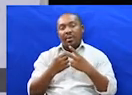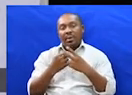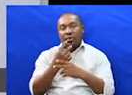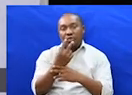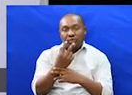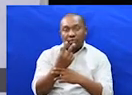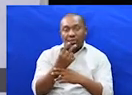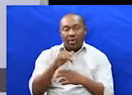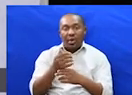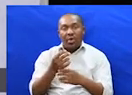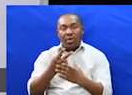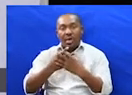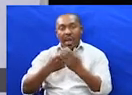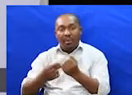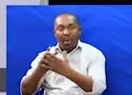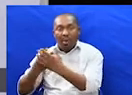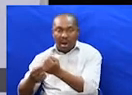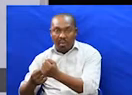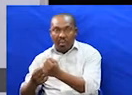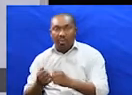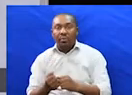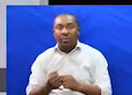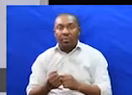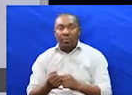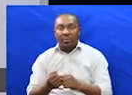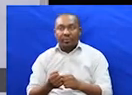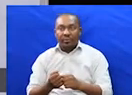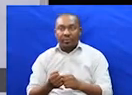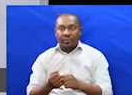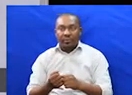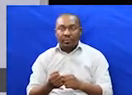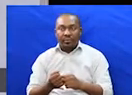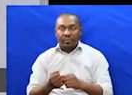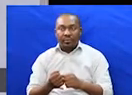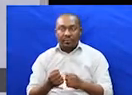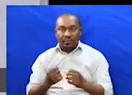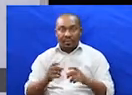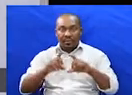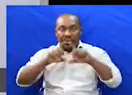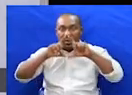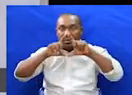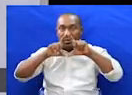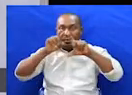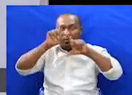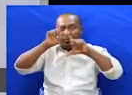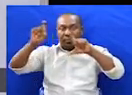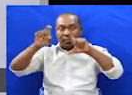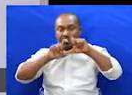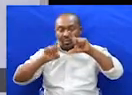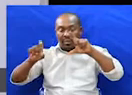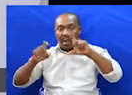double strands. It is made up of double strands of nucleotides. These are double strands